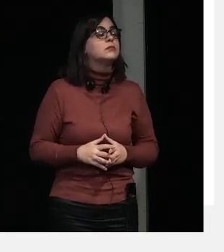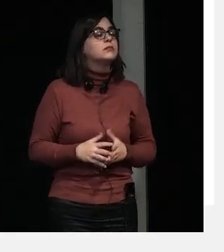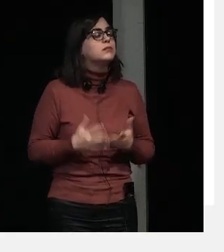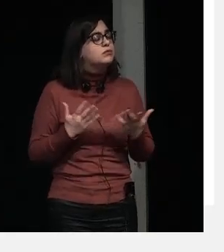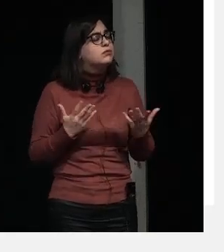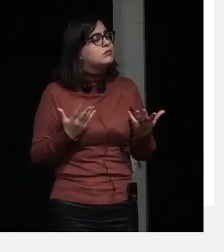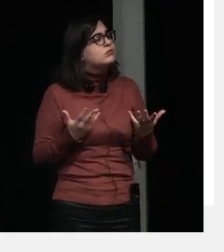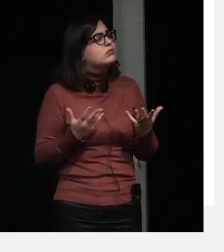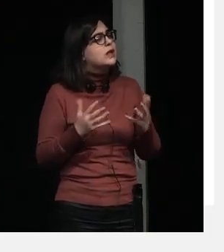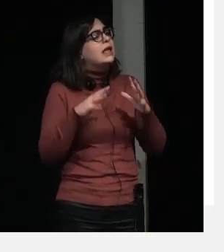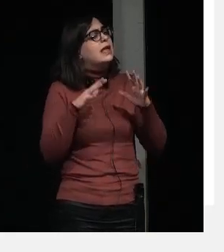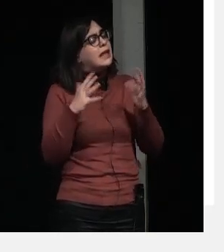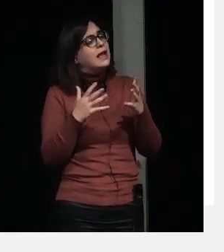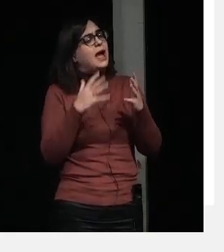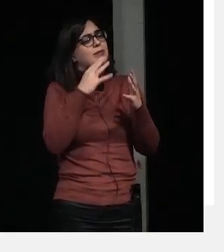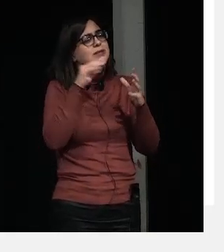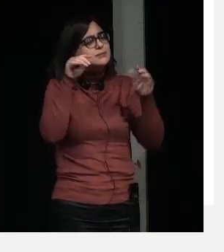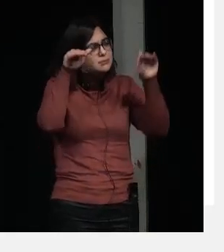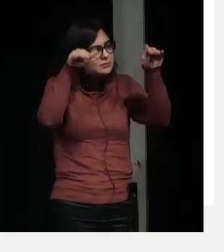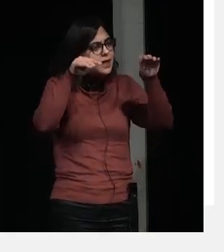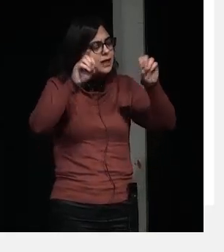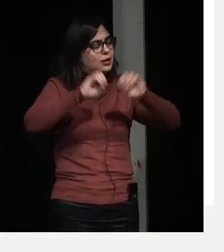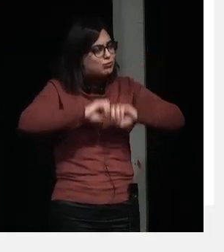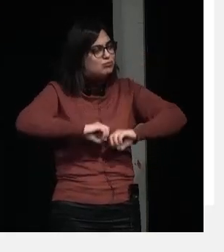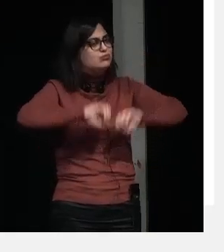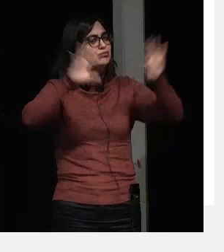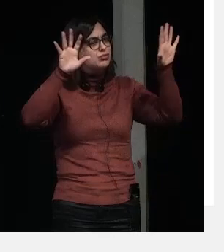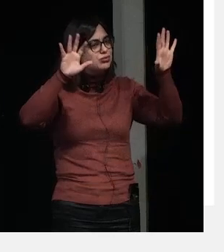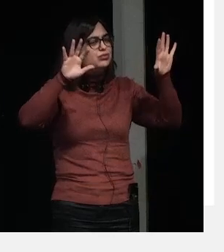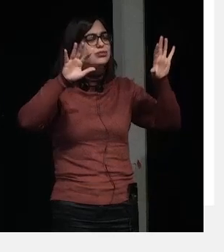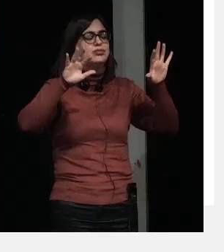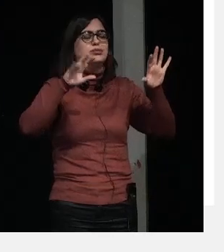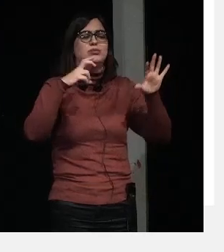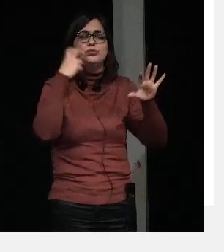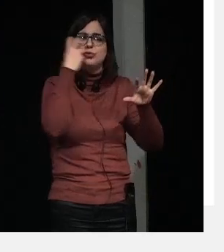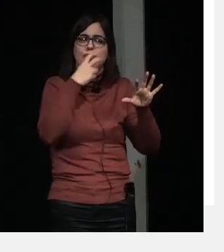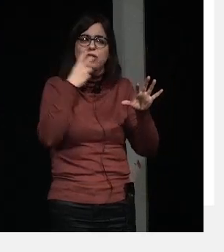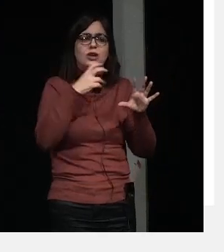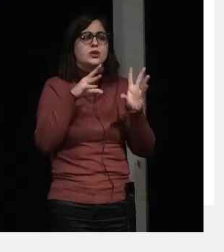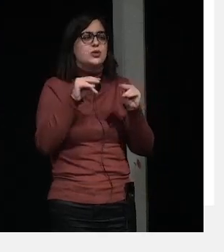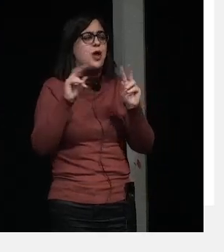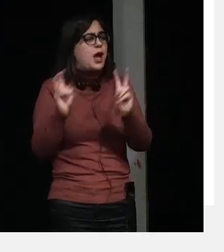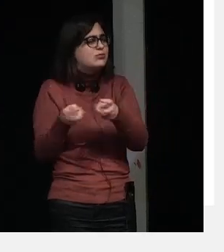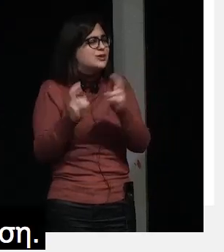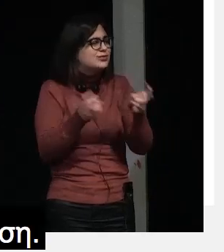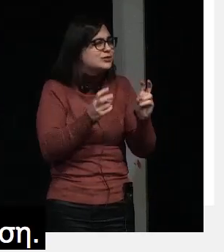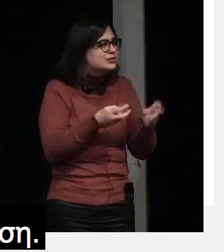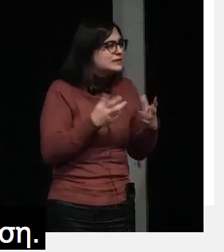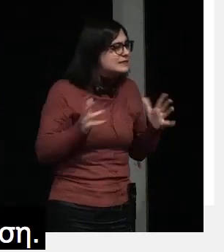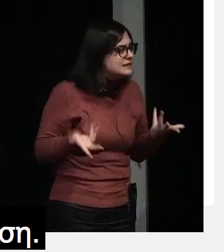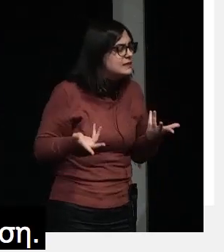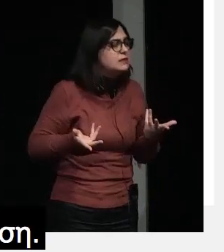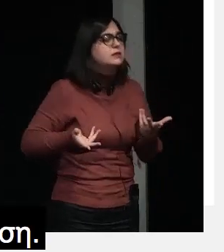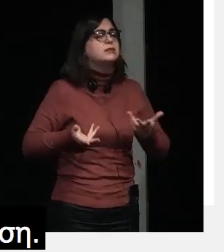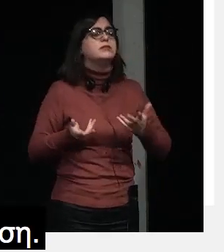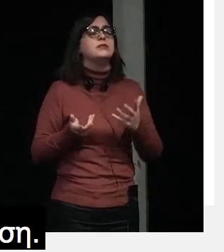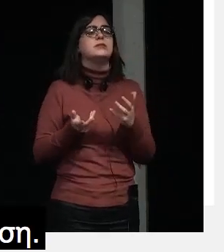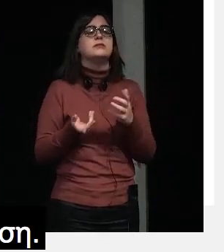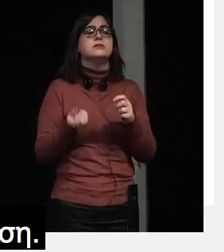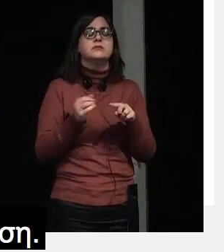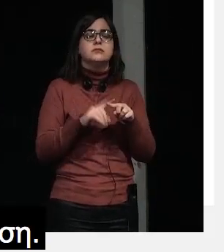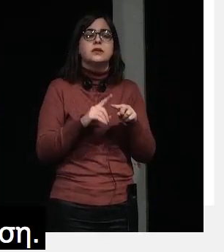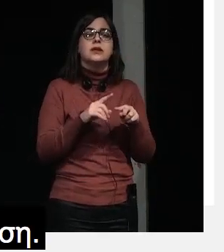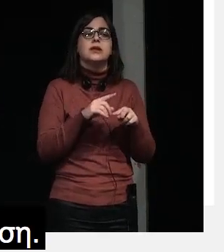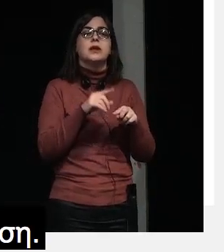it's vaguely a manifesto, but a lot of kind of findings of sort of what I was saying, of these things that I was really sort